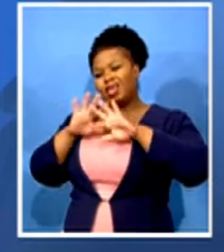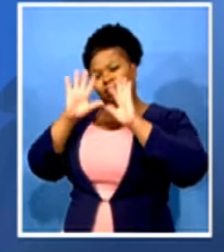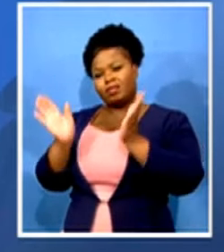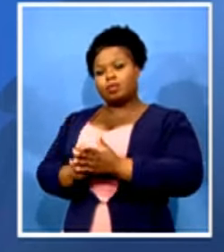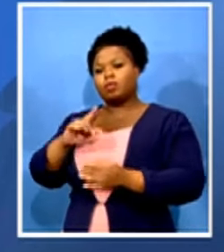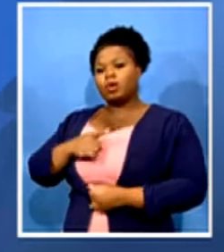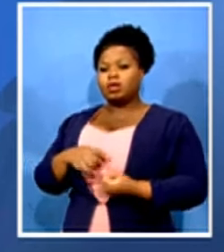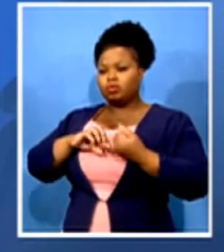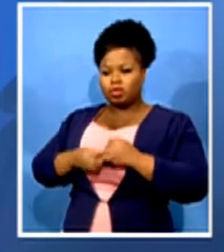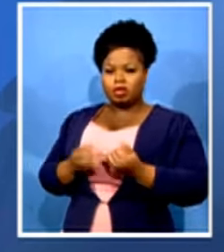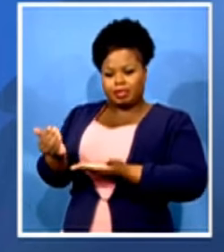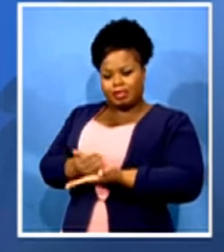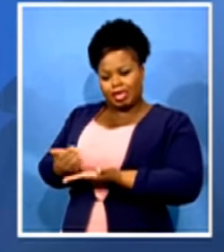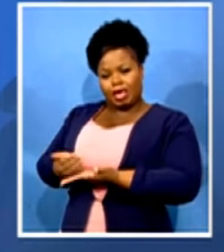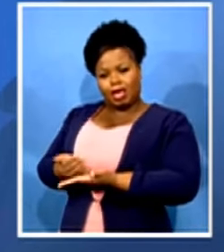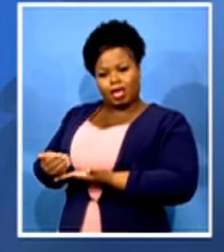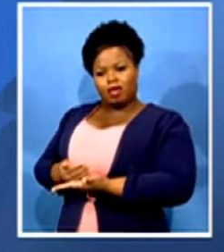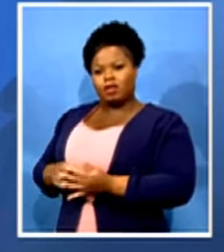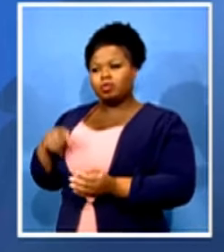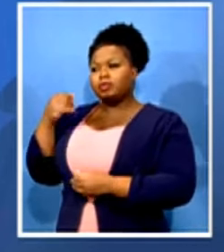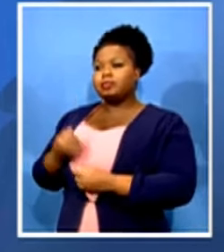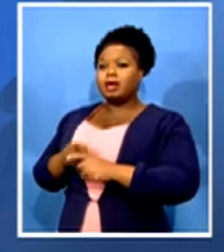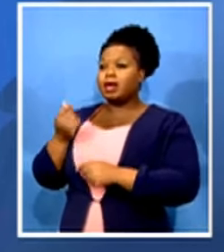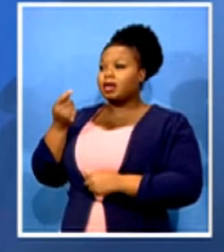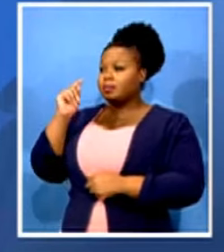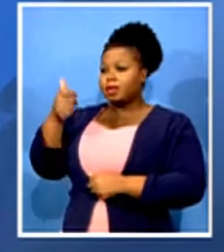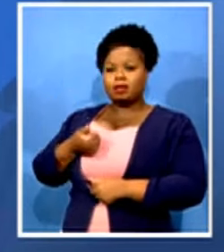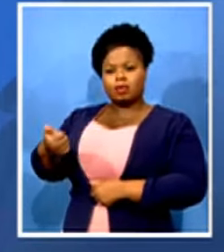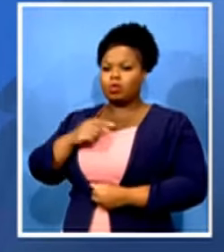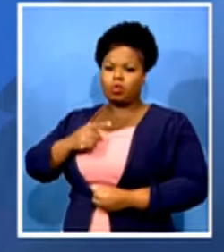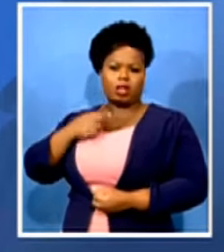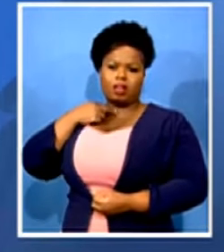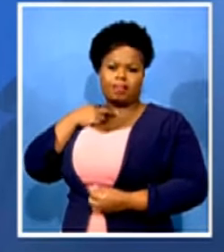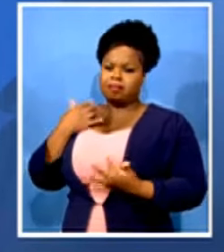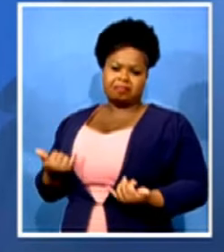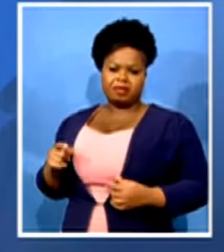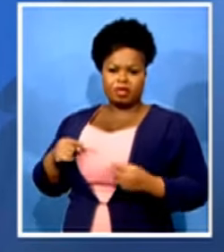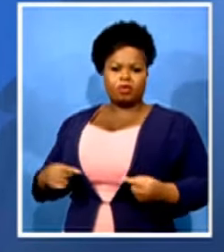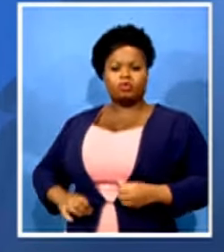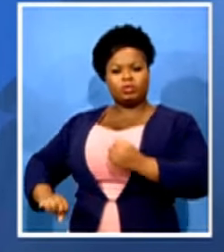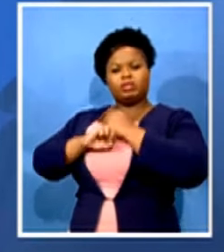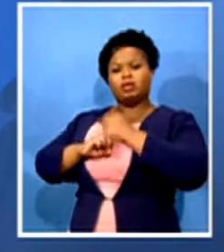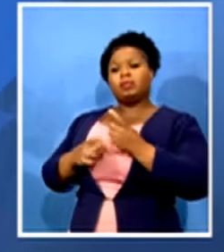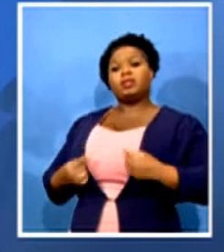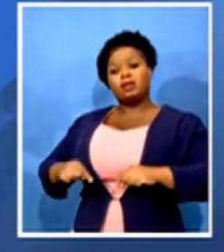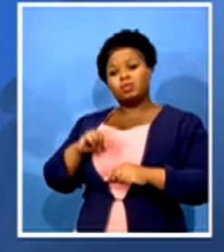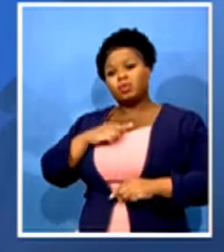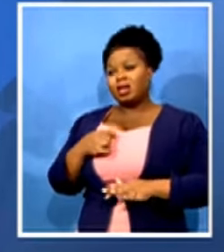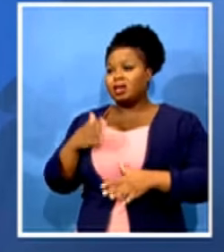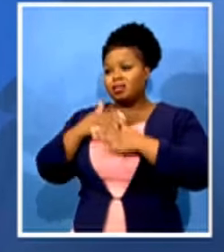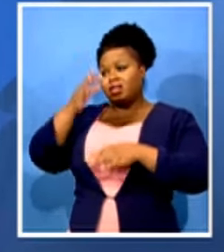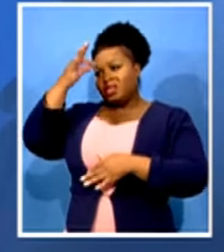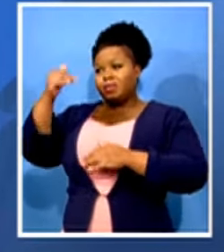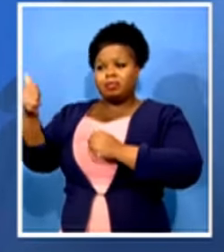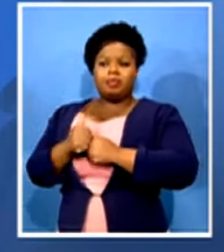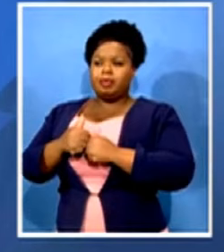debt that we've got to pay back because you can't afford to support the industry, there's no collaboration that is taking place with any one of the ministerial